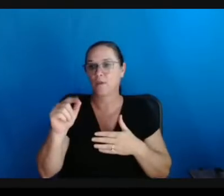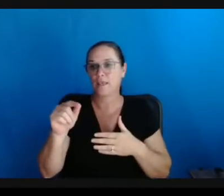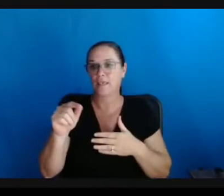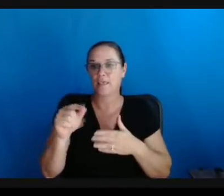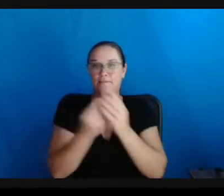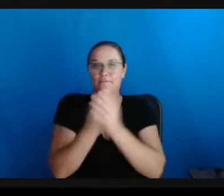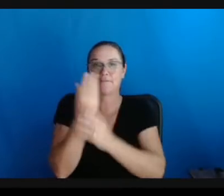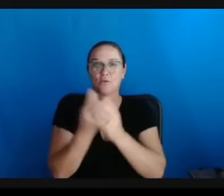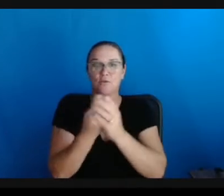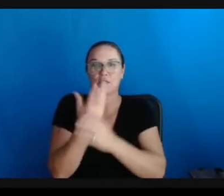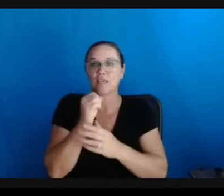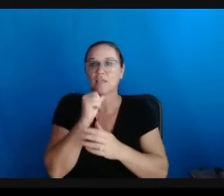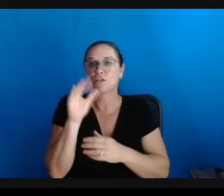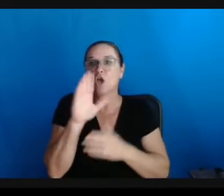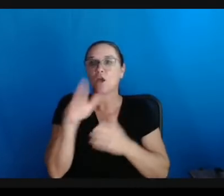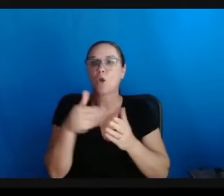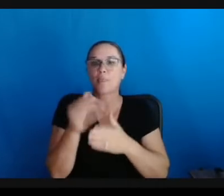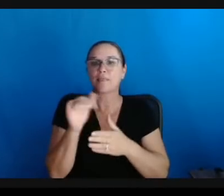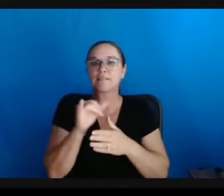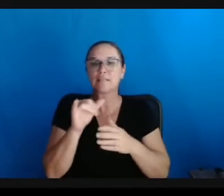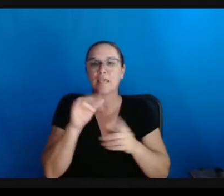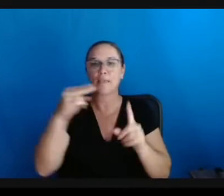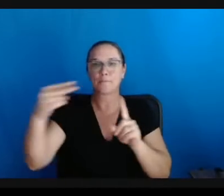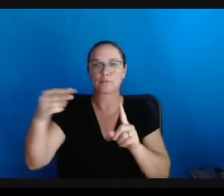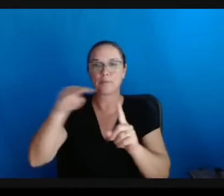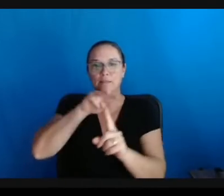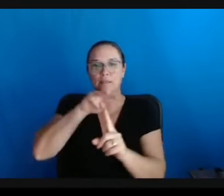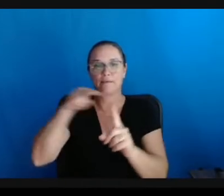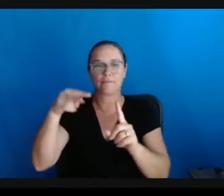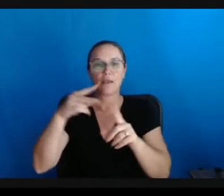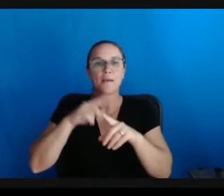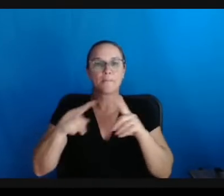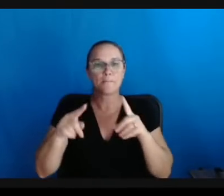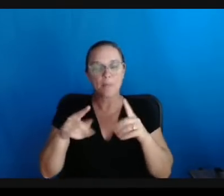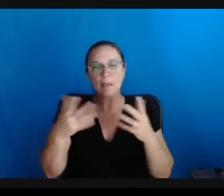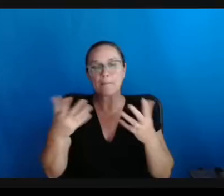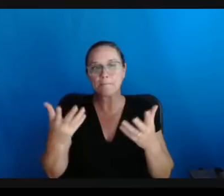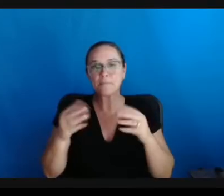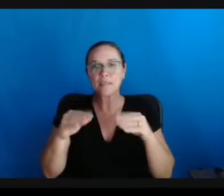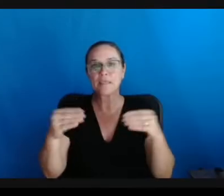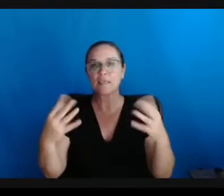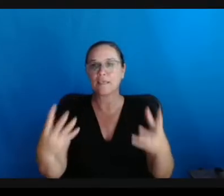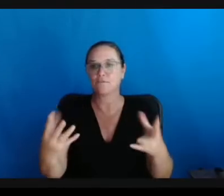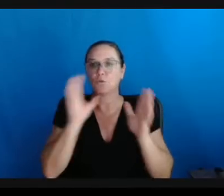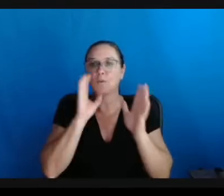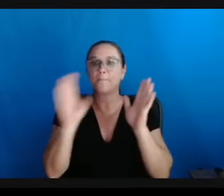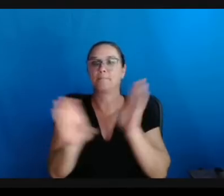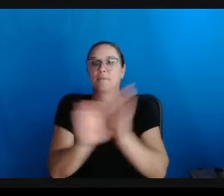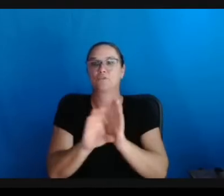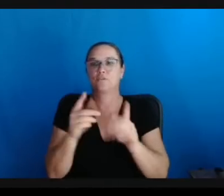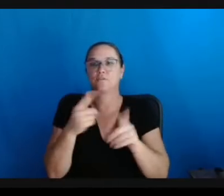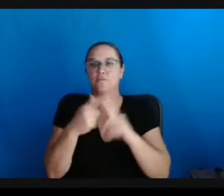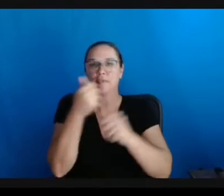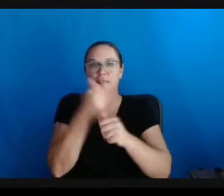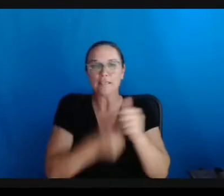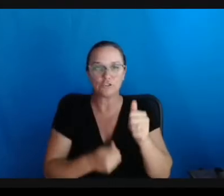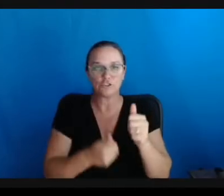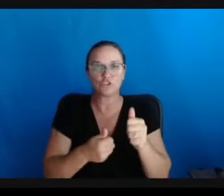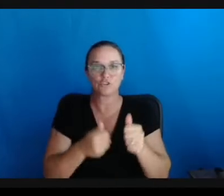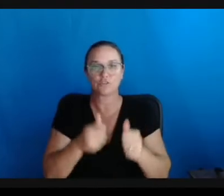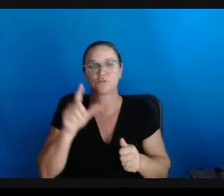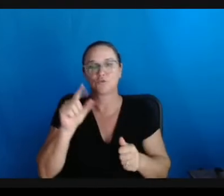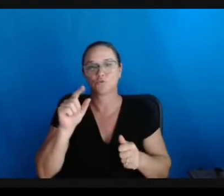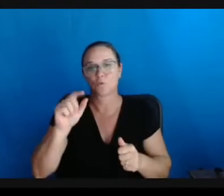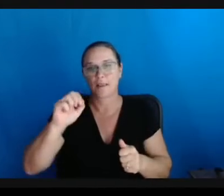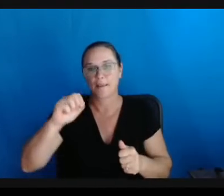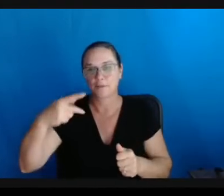all the same view, so maybe you can't compare exactly like the heights or whatever, but it gives you a distinctive image of each of these 20 fountains that we've